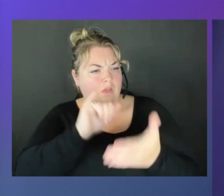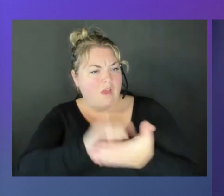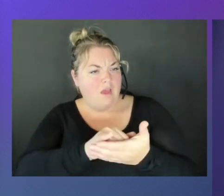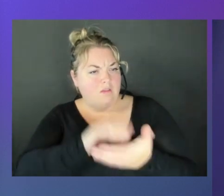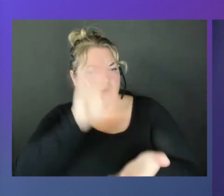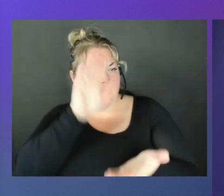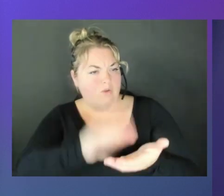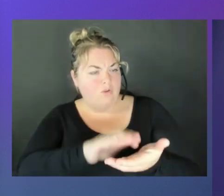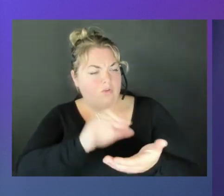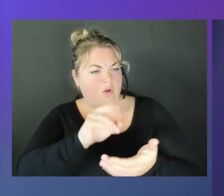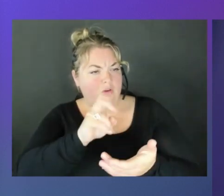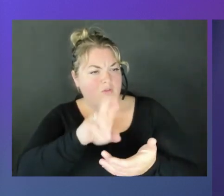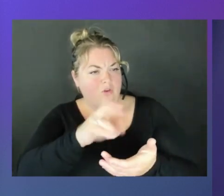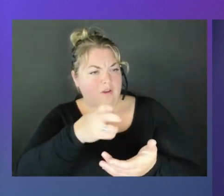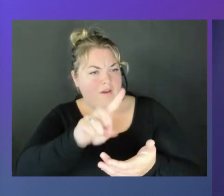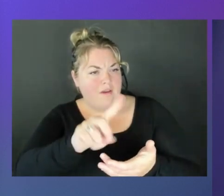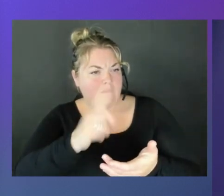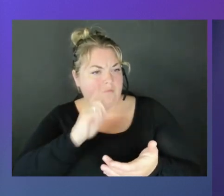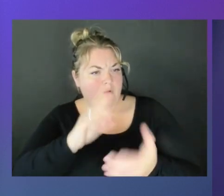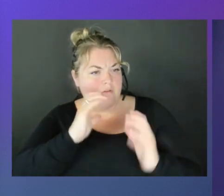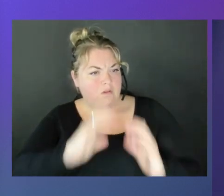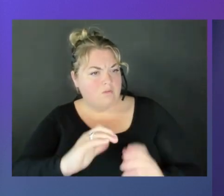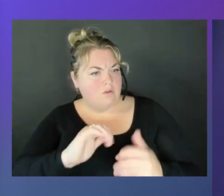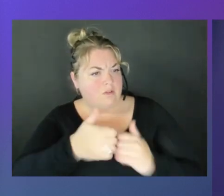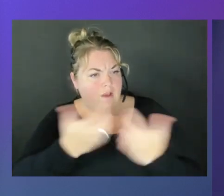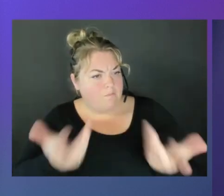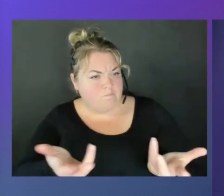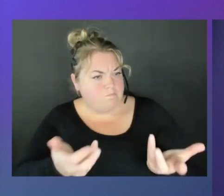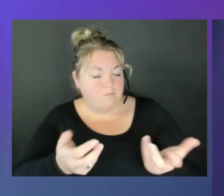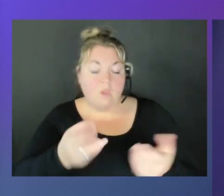that hard, heavy lifting for our customers? Yeah,